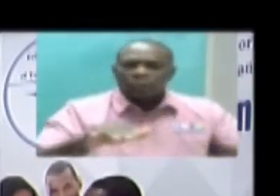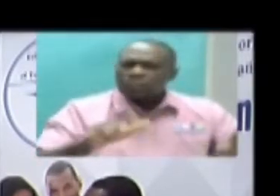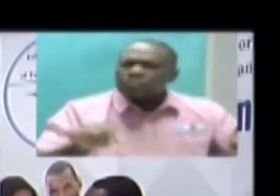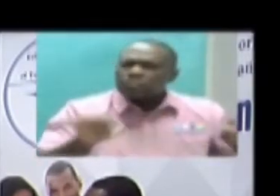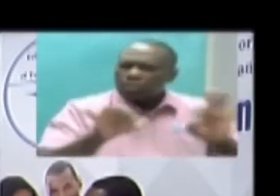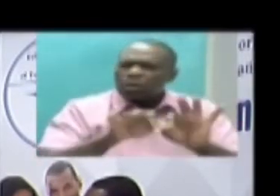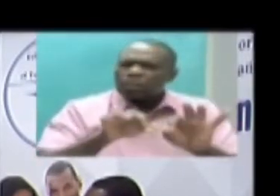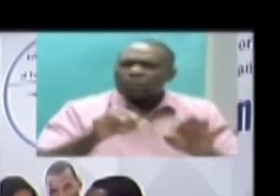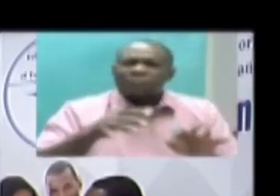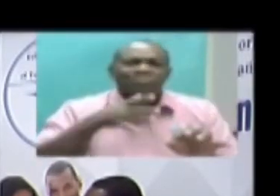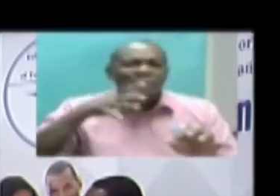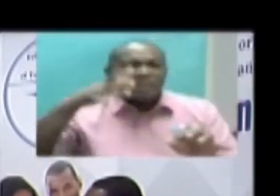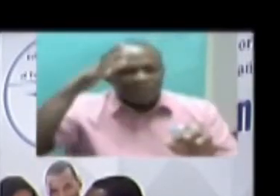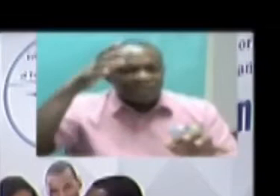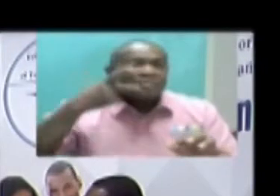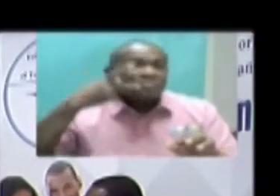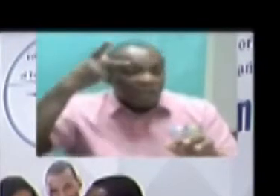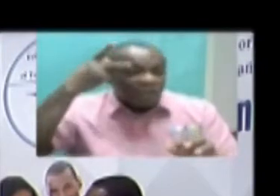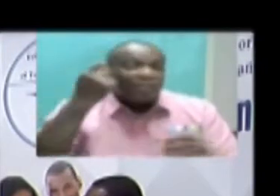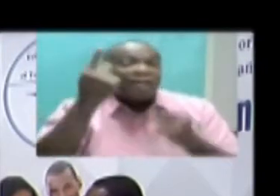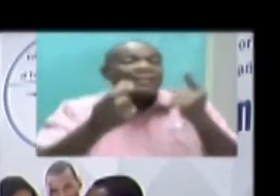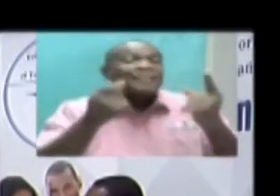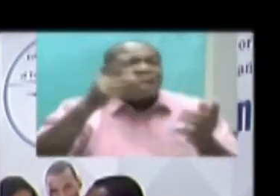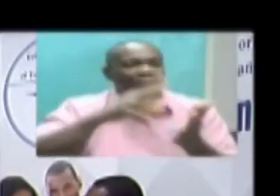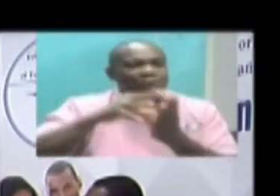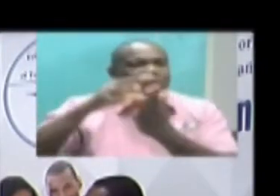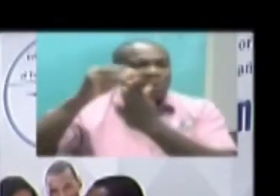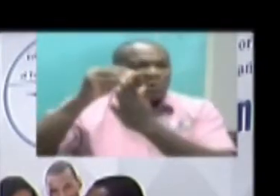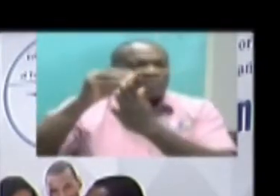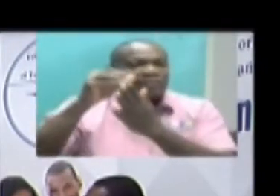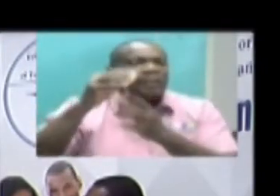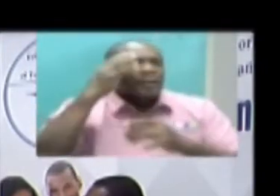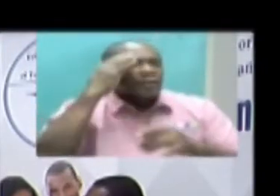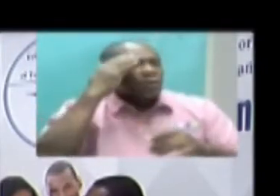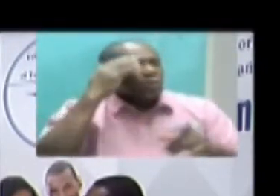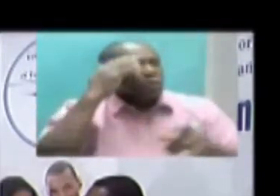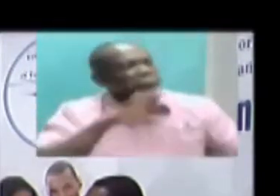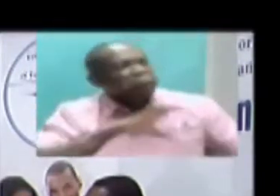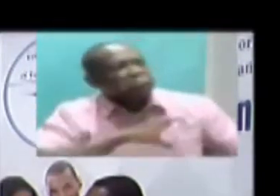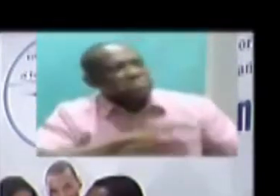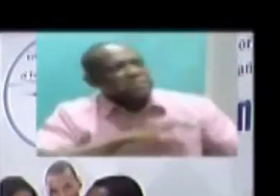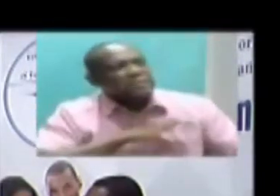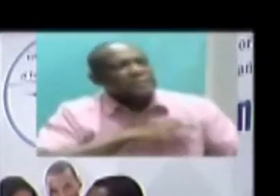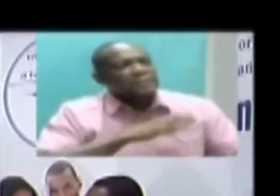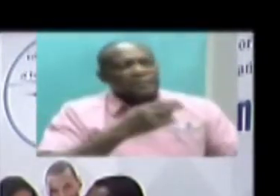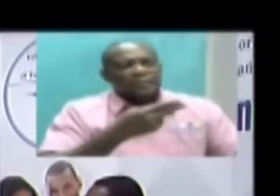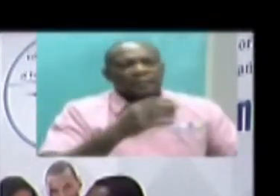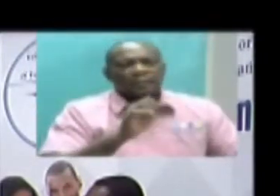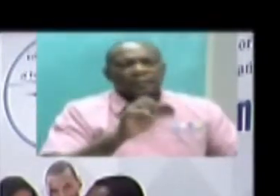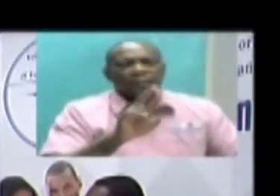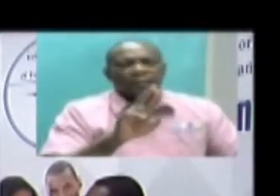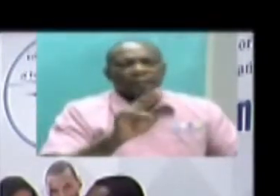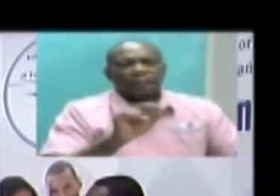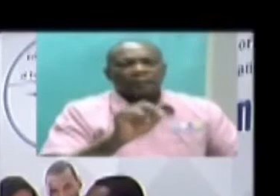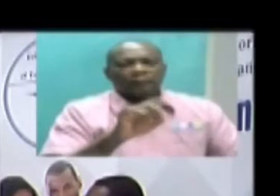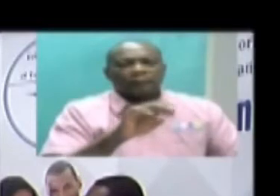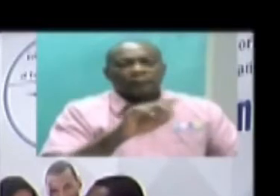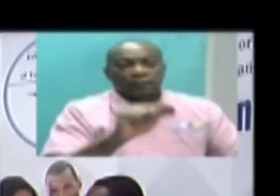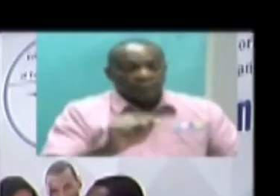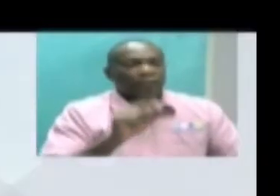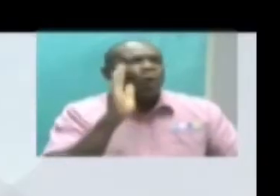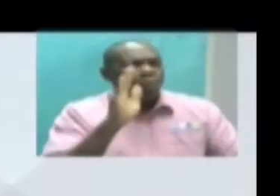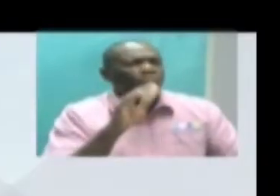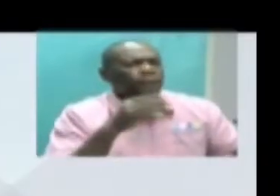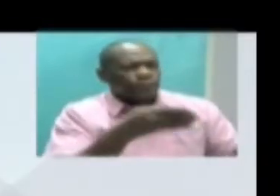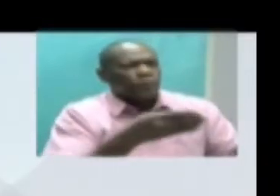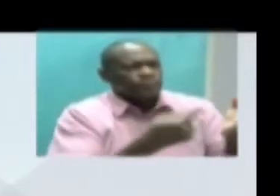on, and I know Inspector Hernandez is going to, you know, touch on that a little bit as we go along. Now, there is one last point that I want to bring up